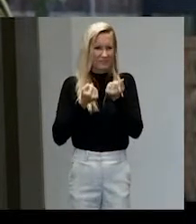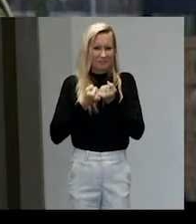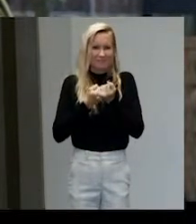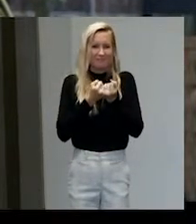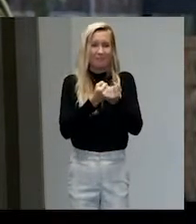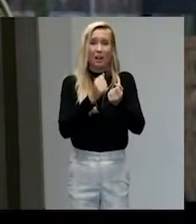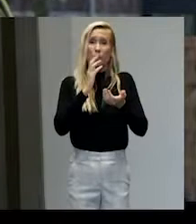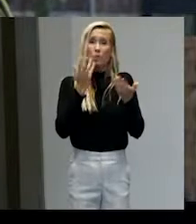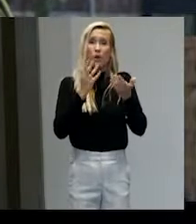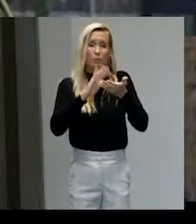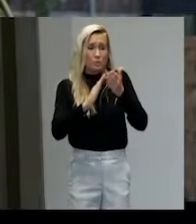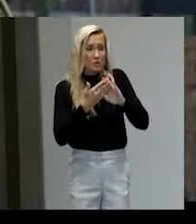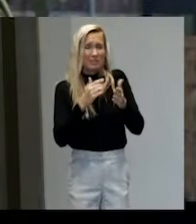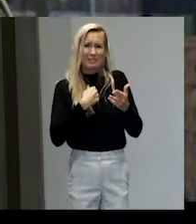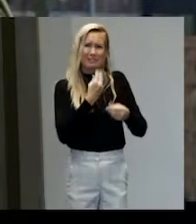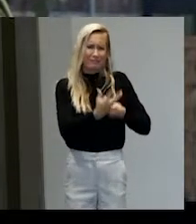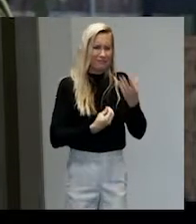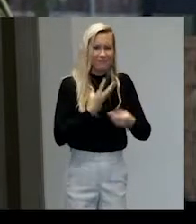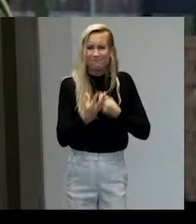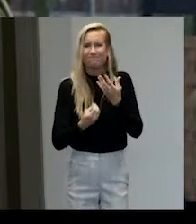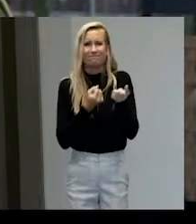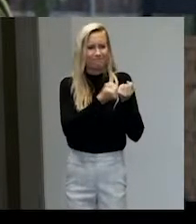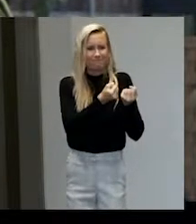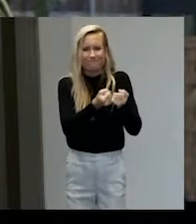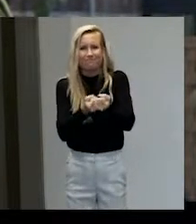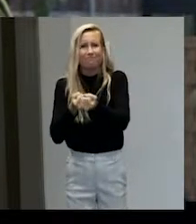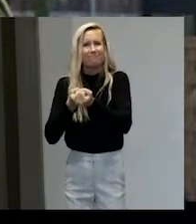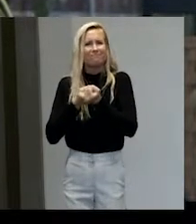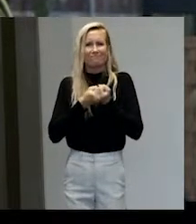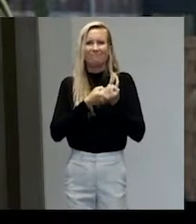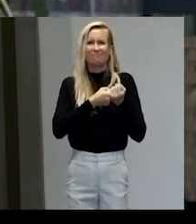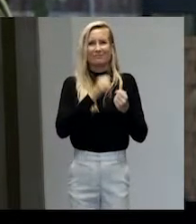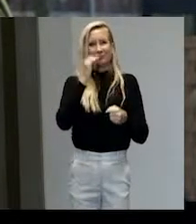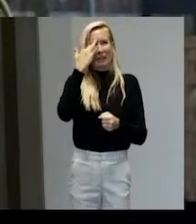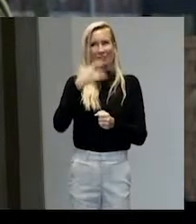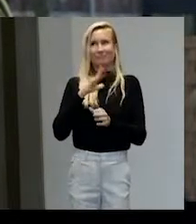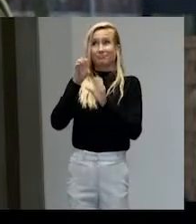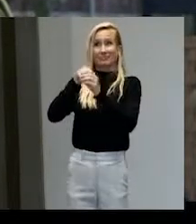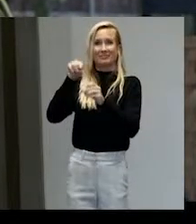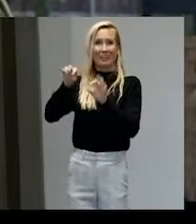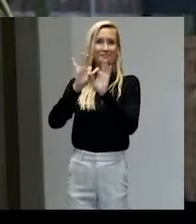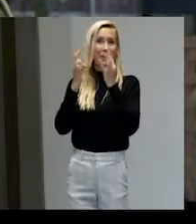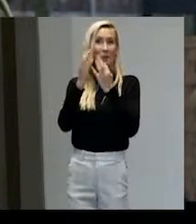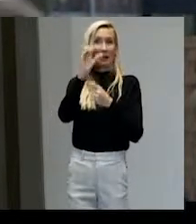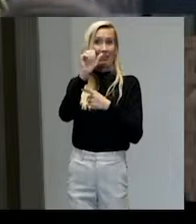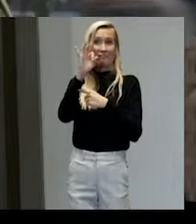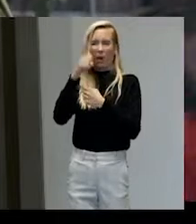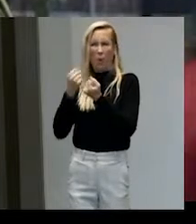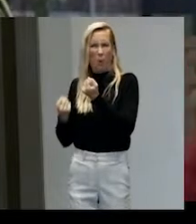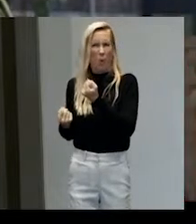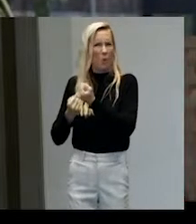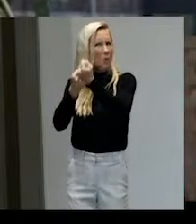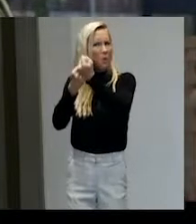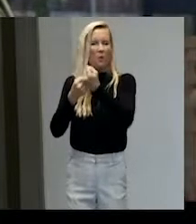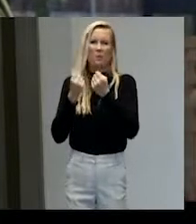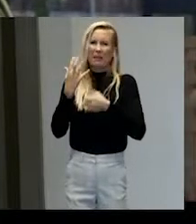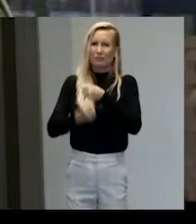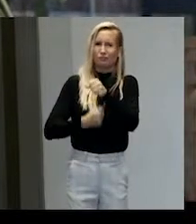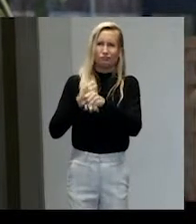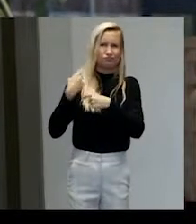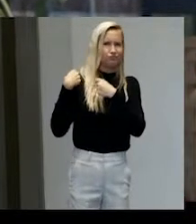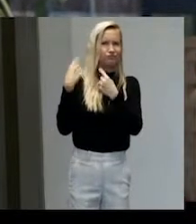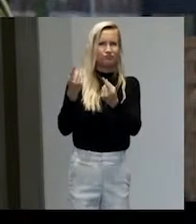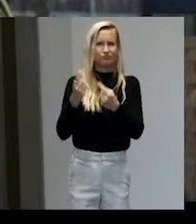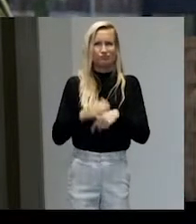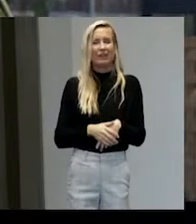why we're so proud to partner with the Family Café and done that for years. And then also new this year, as she said, we are sponsoring